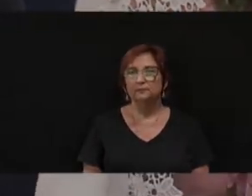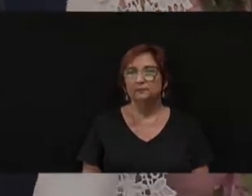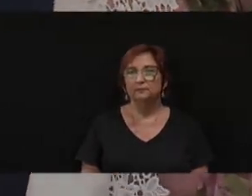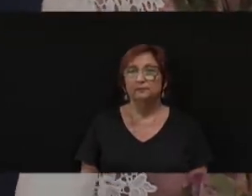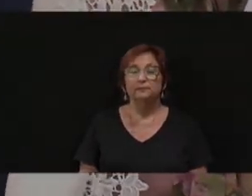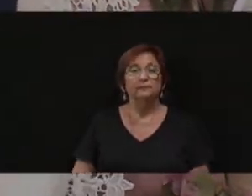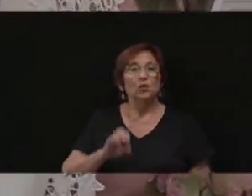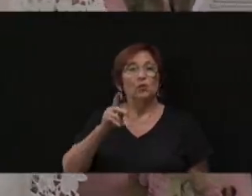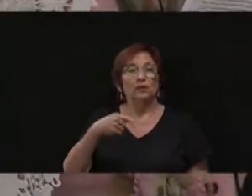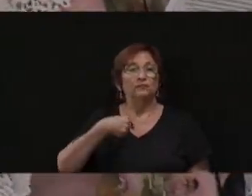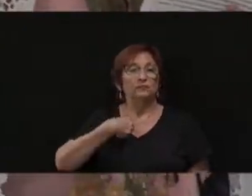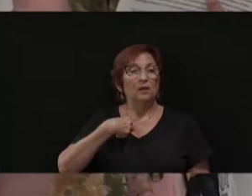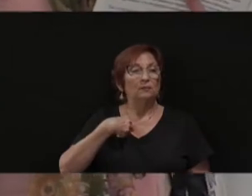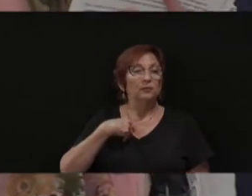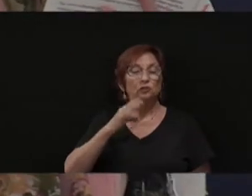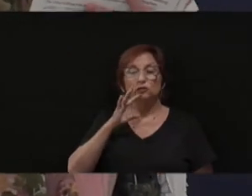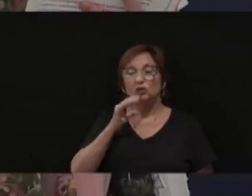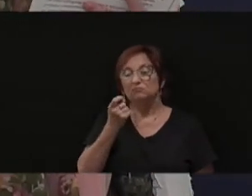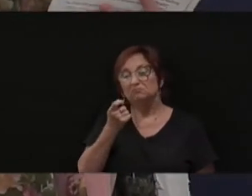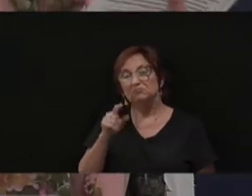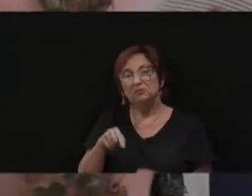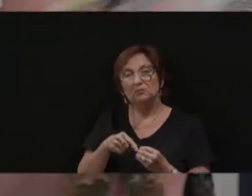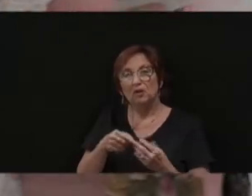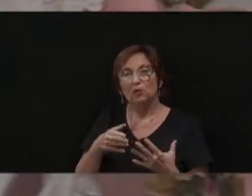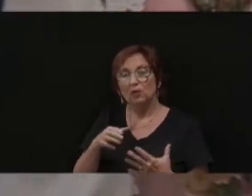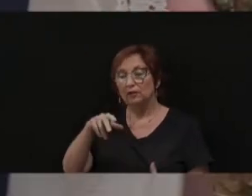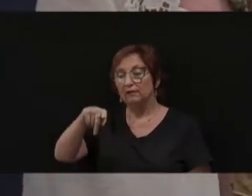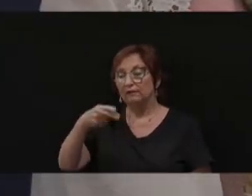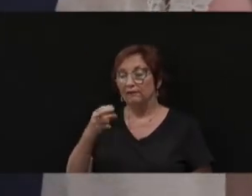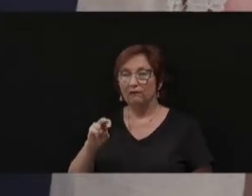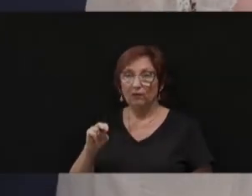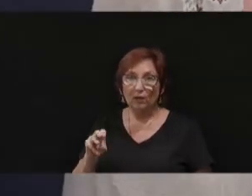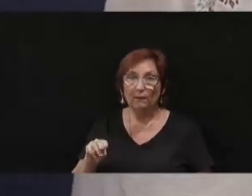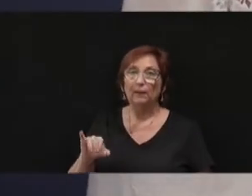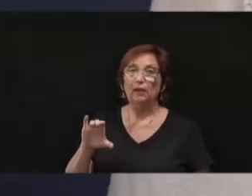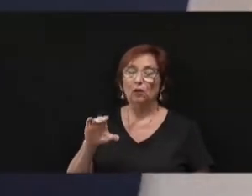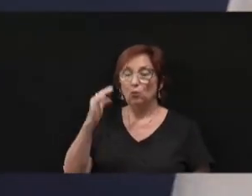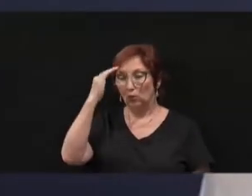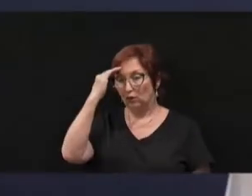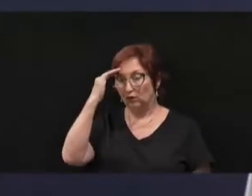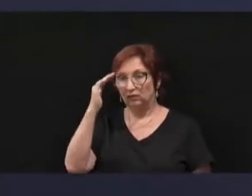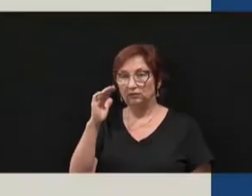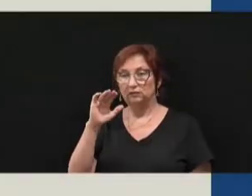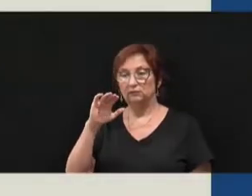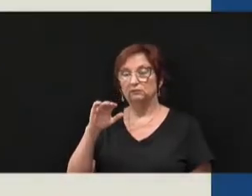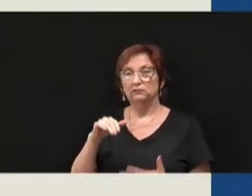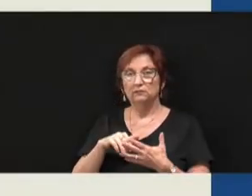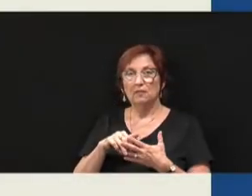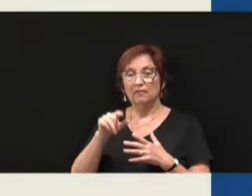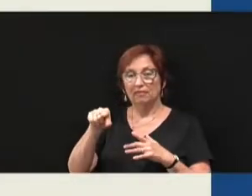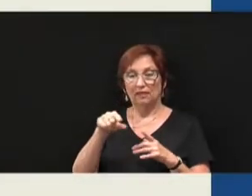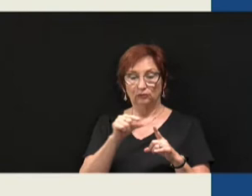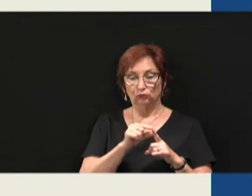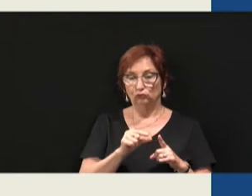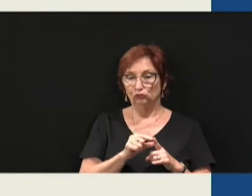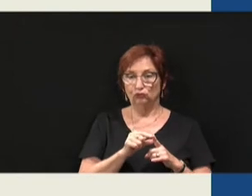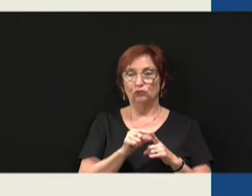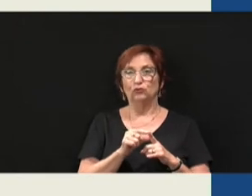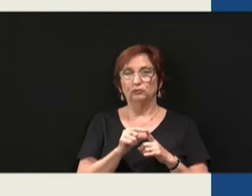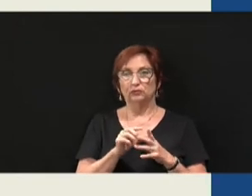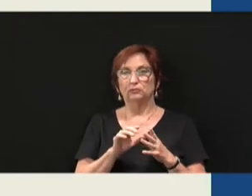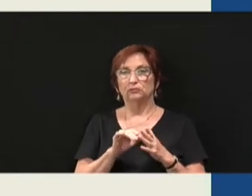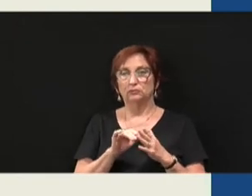Okay, I'm going to talk a little bit about phonemic awareness, phonological awareness. These terms are bandied about,